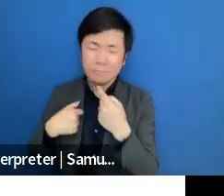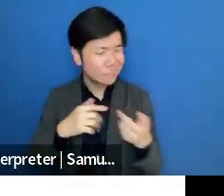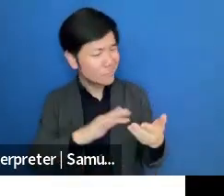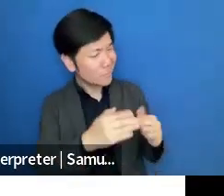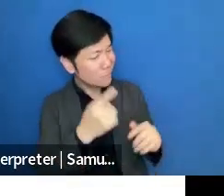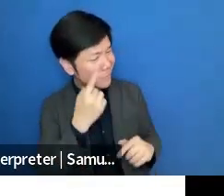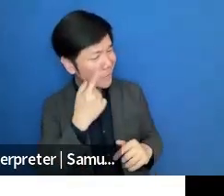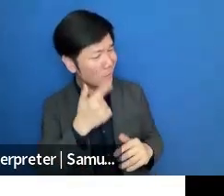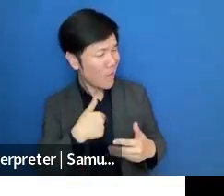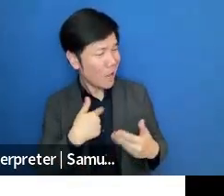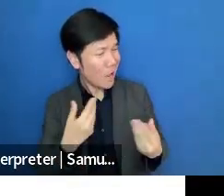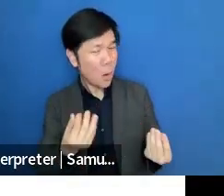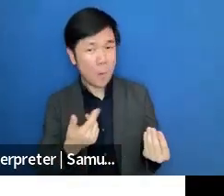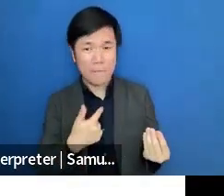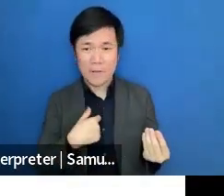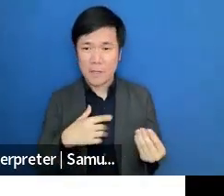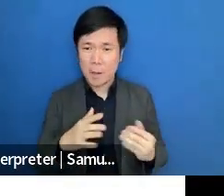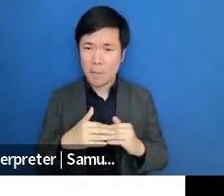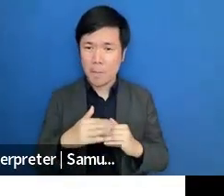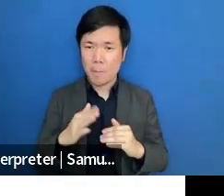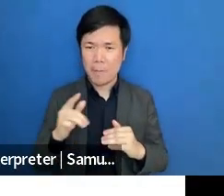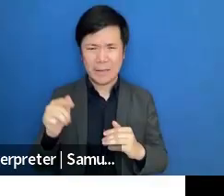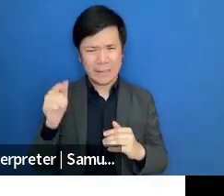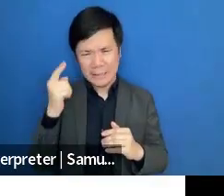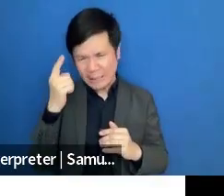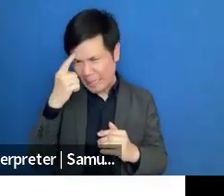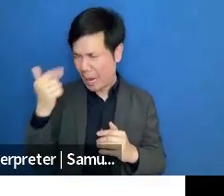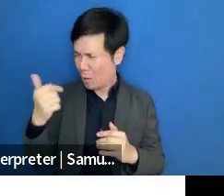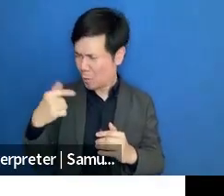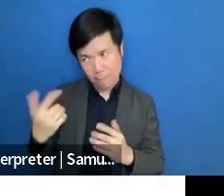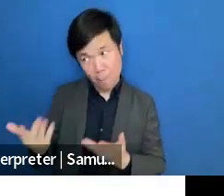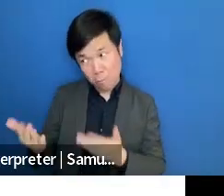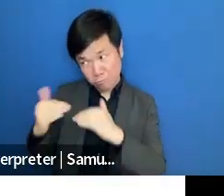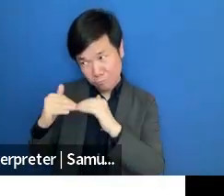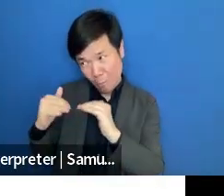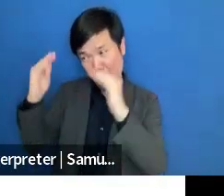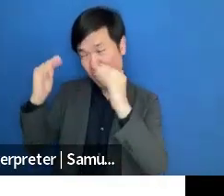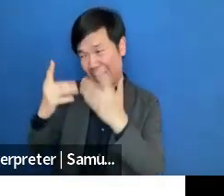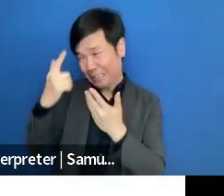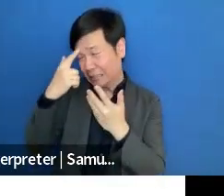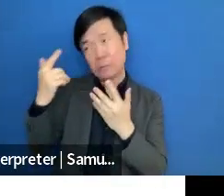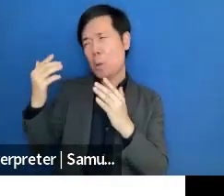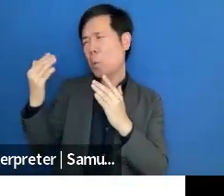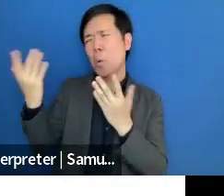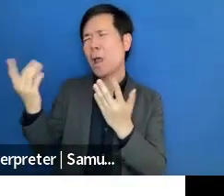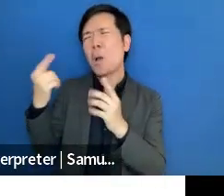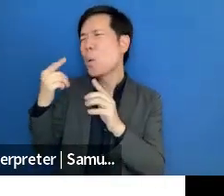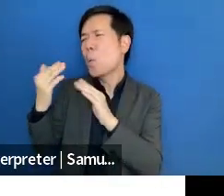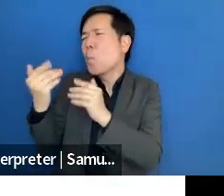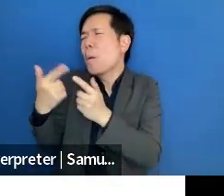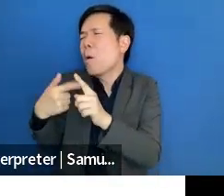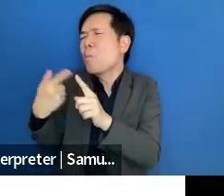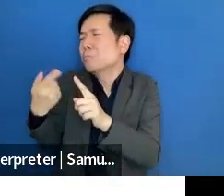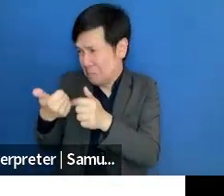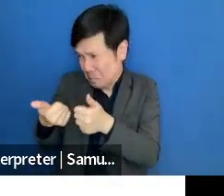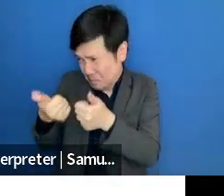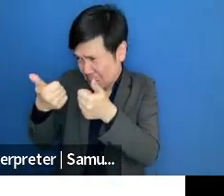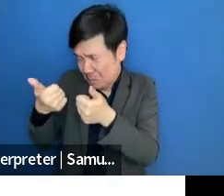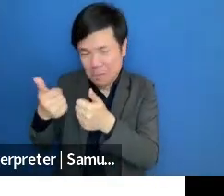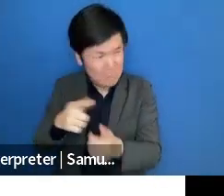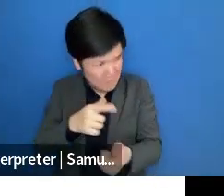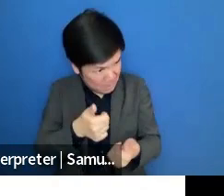careful not to raise undue expectations. For instance, in many low-income countries, communities will